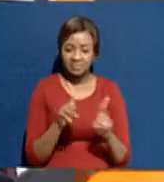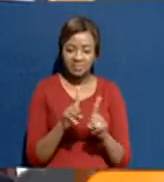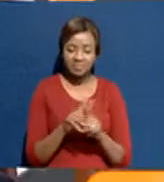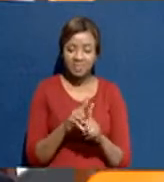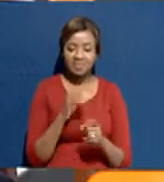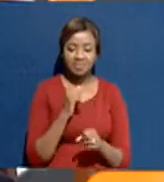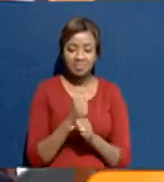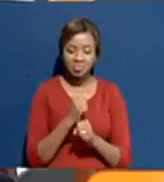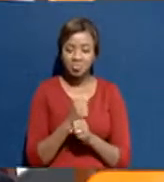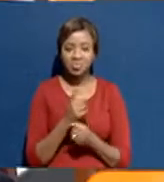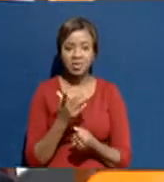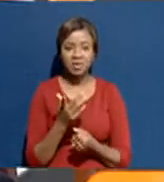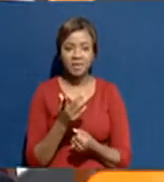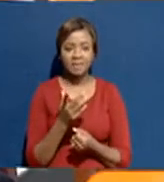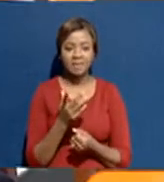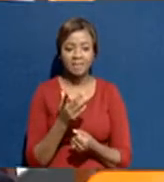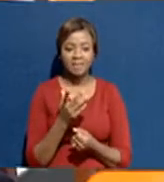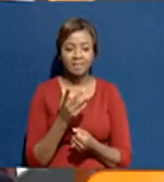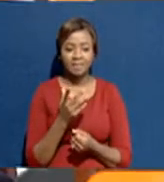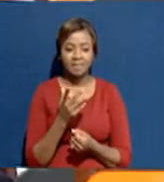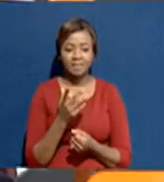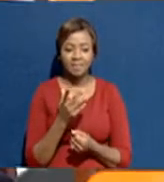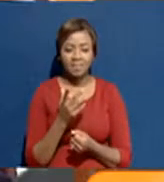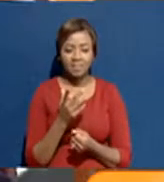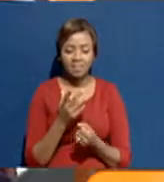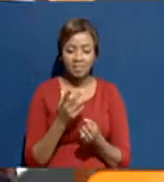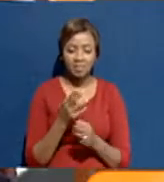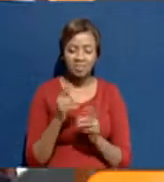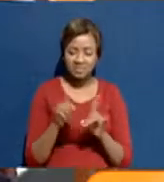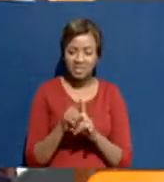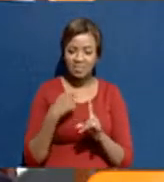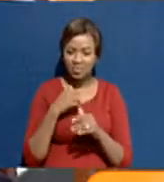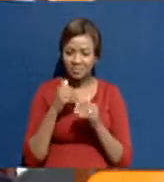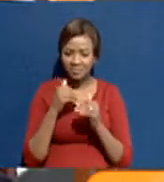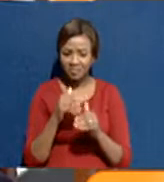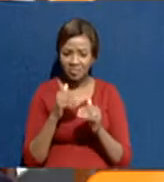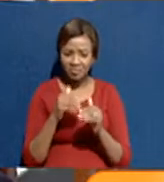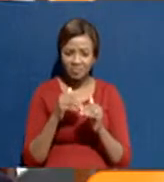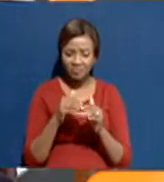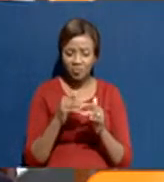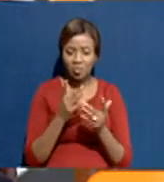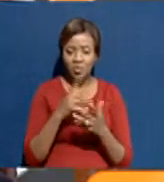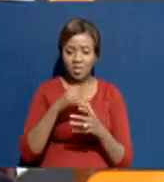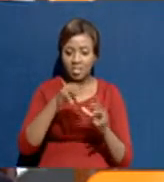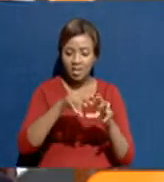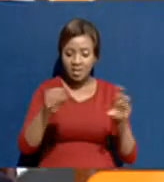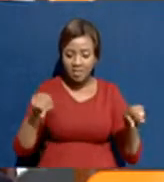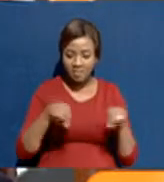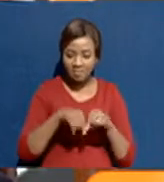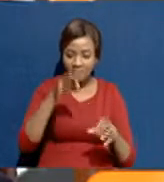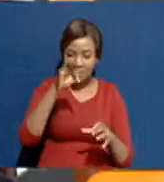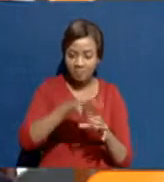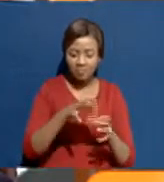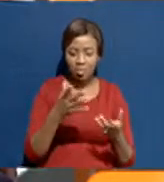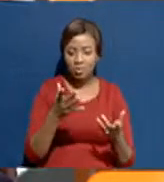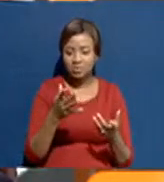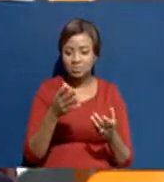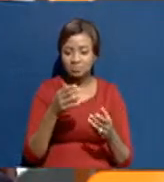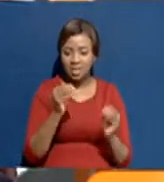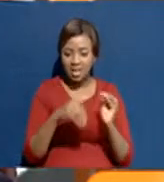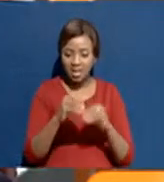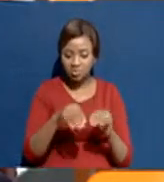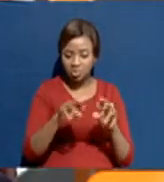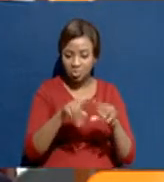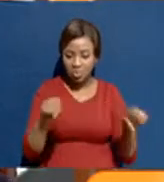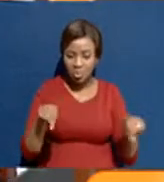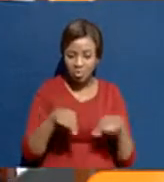doing the results collation. We have 6 ballot boxes in the polling station. So how 5 of them could be good